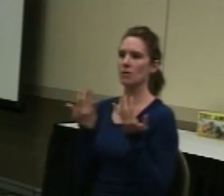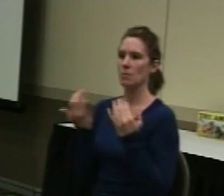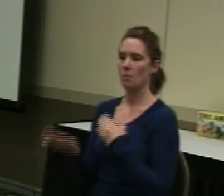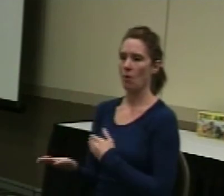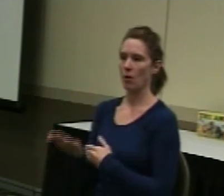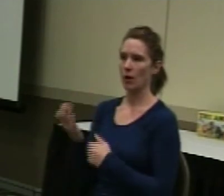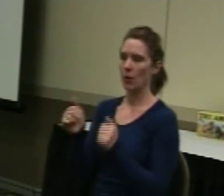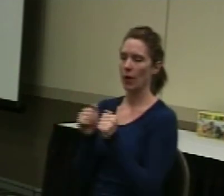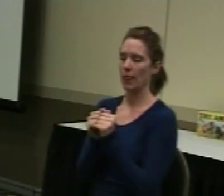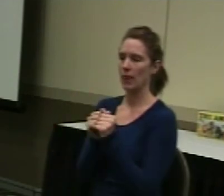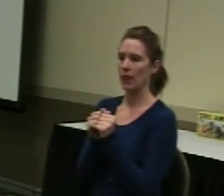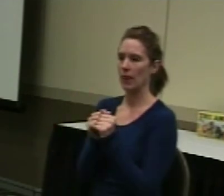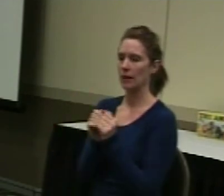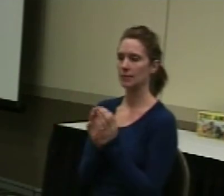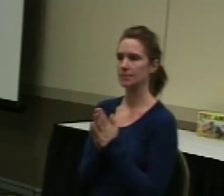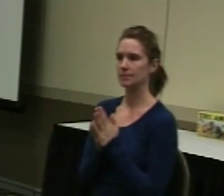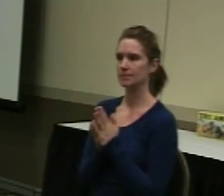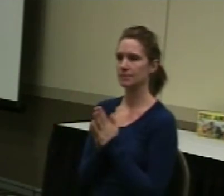with